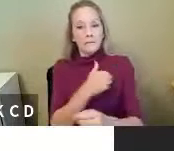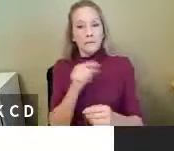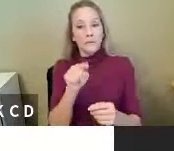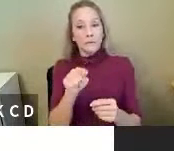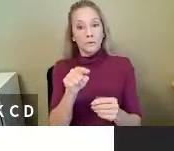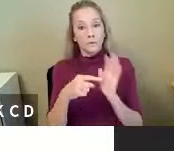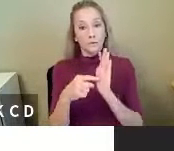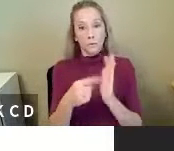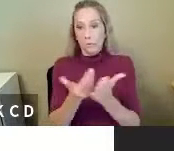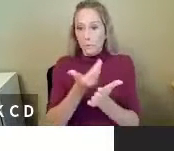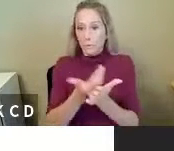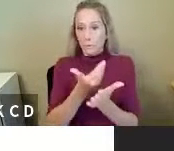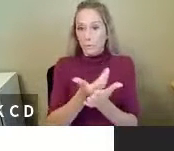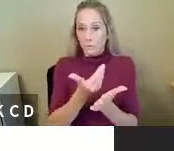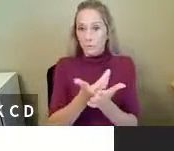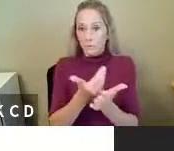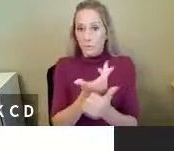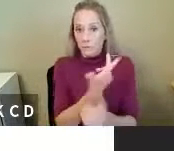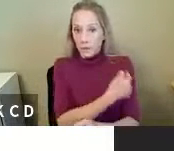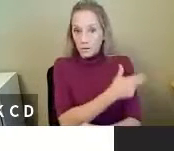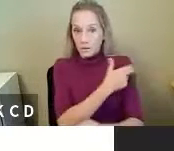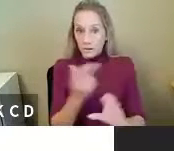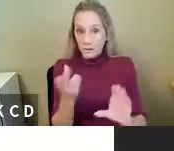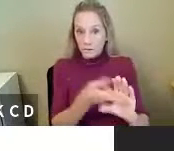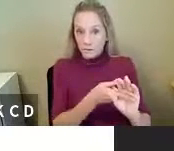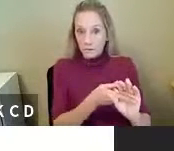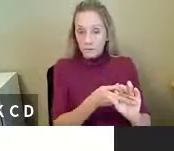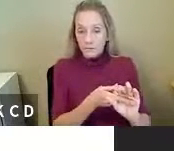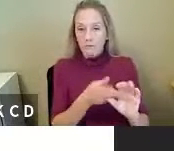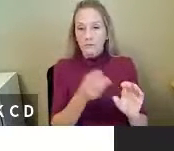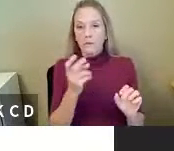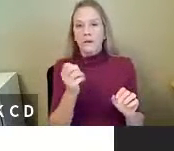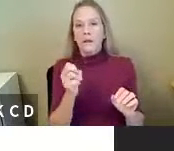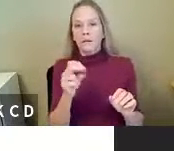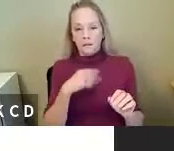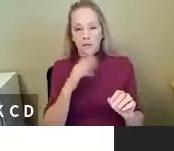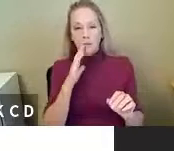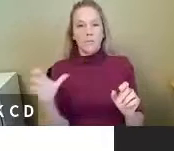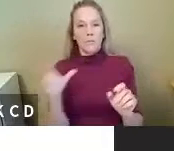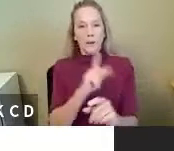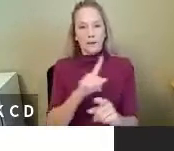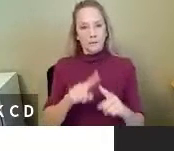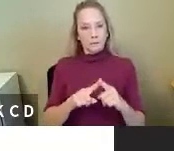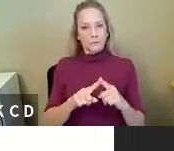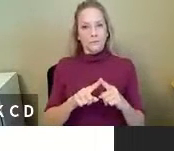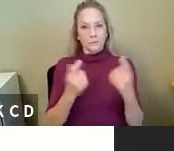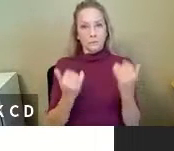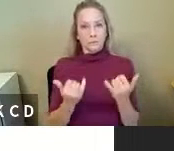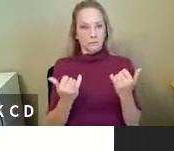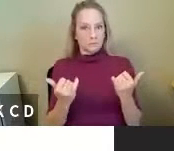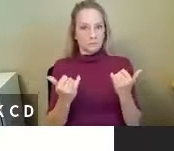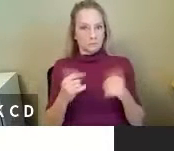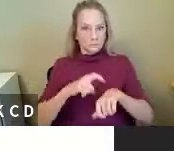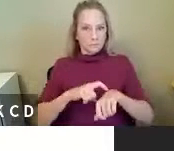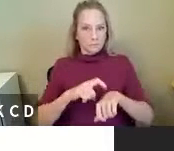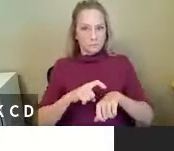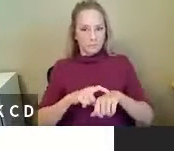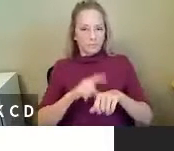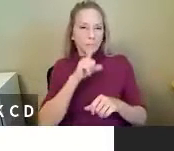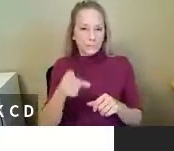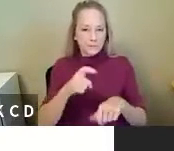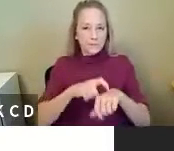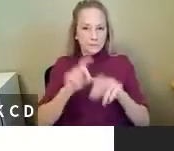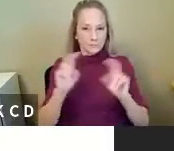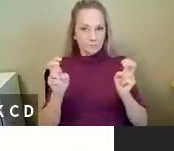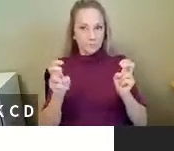new hospitalizations, and then I'm going to get to that census or the real-time look in a minute. And so there's a disconnect here,